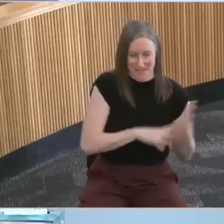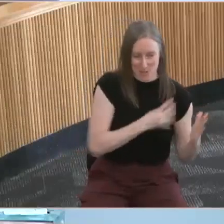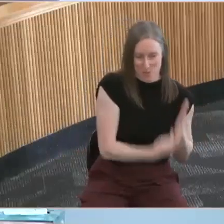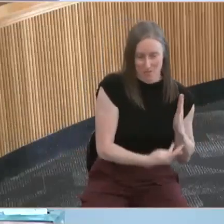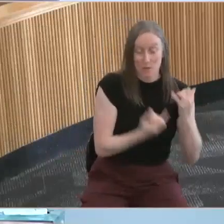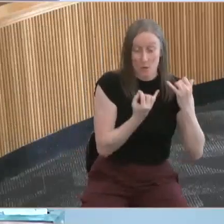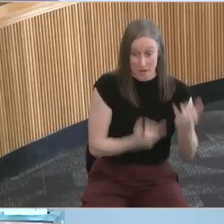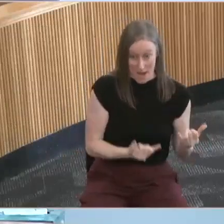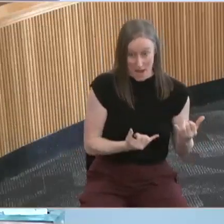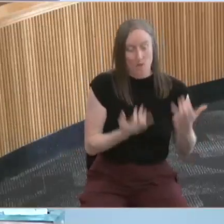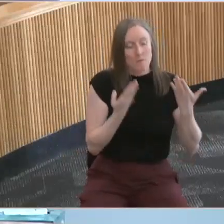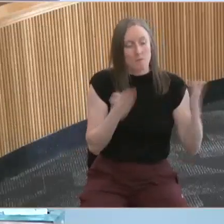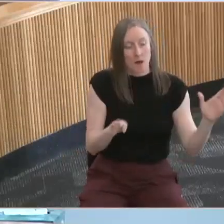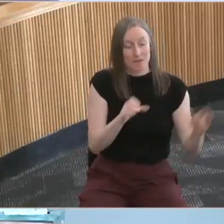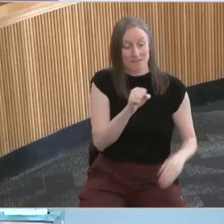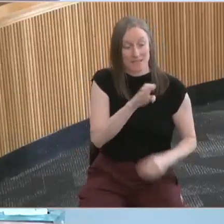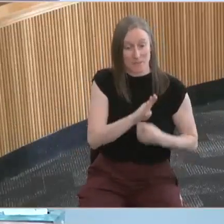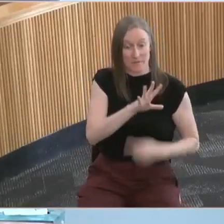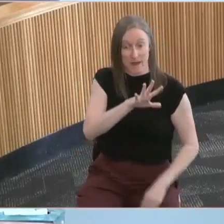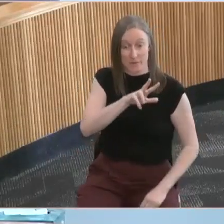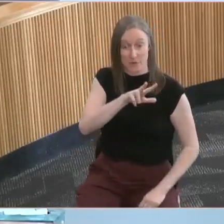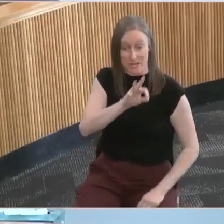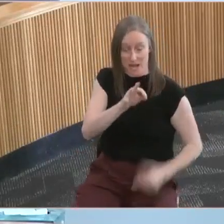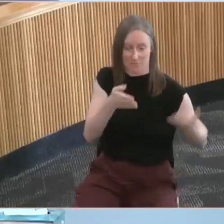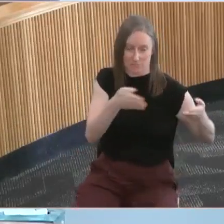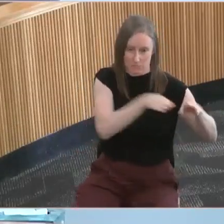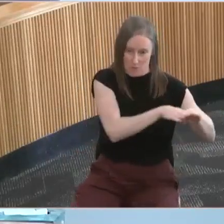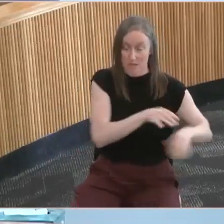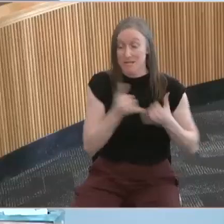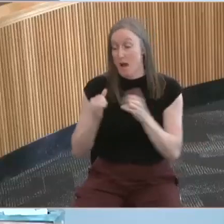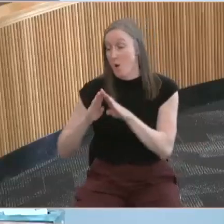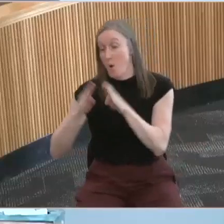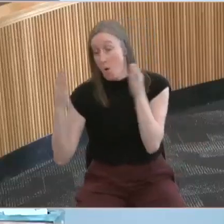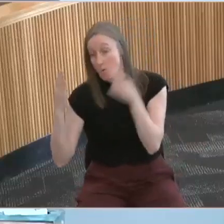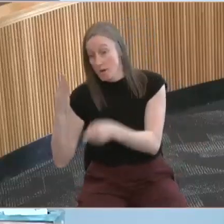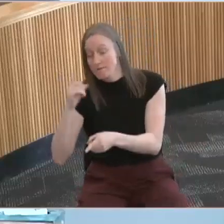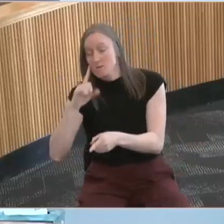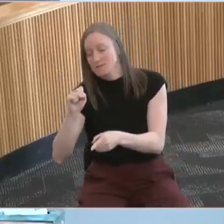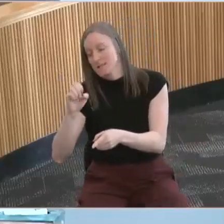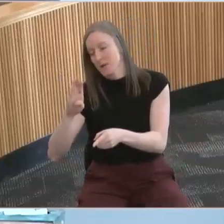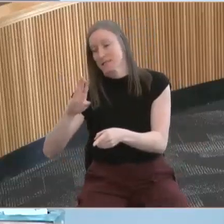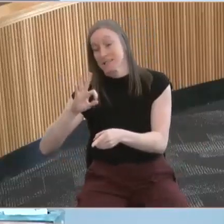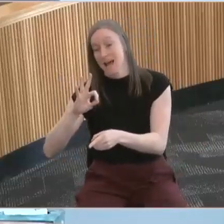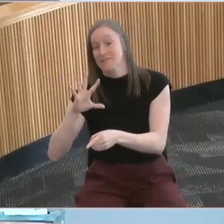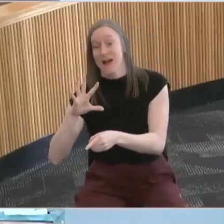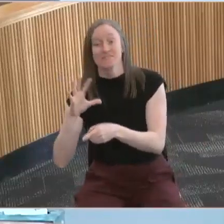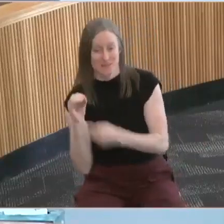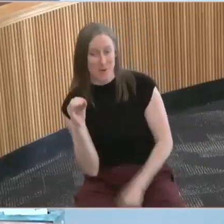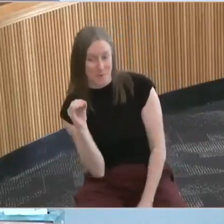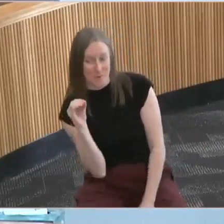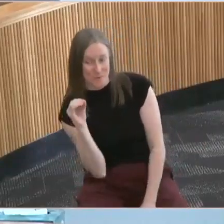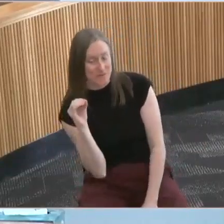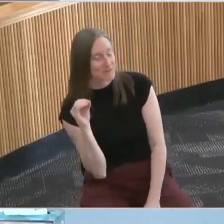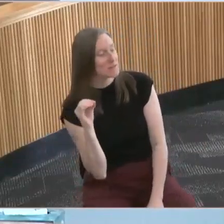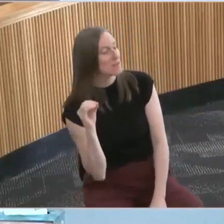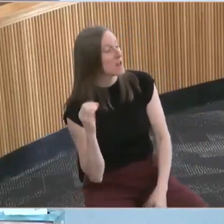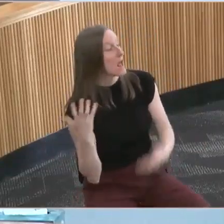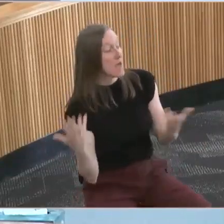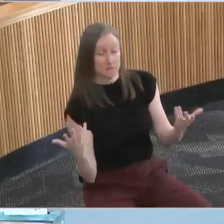the public hearing on Senate Bill 539, and we're going to open a public hearing on Senate Bill 950. And I'd